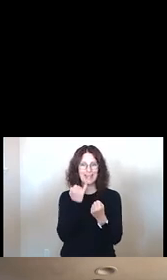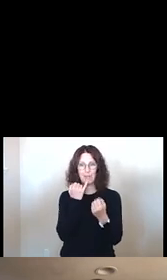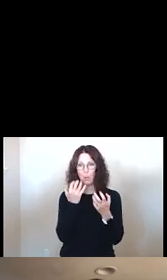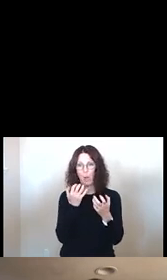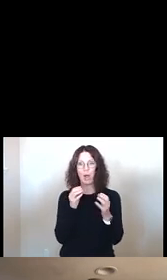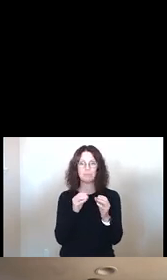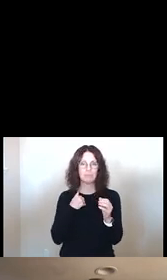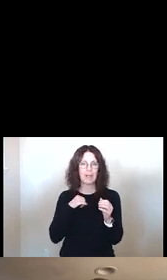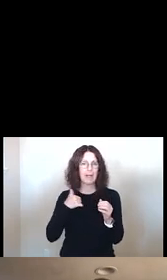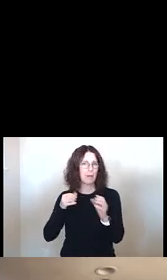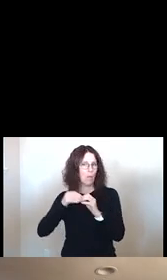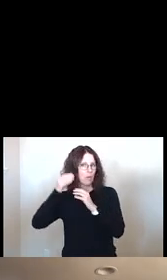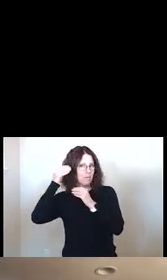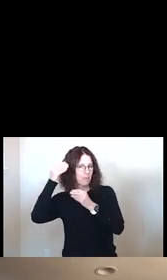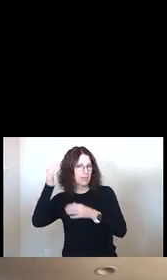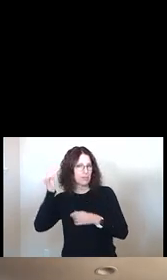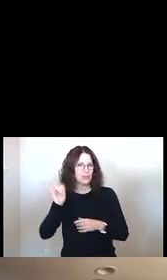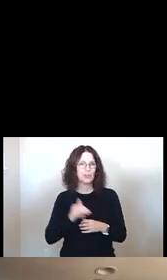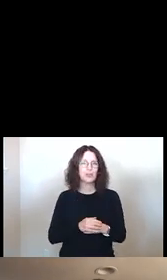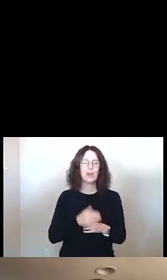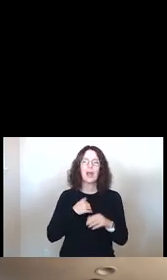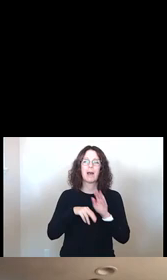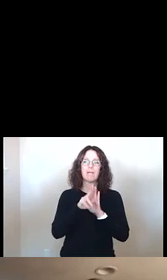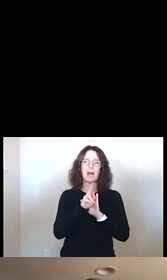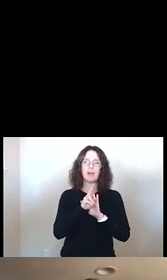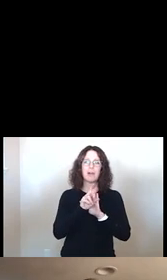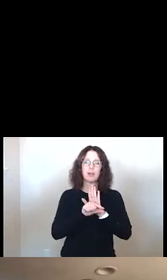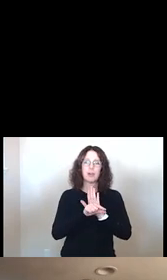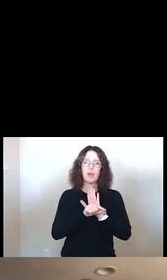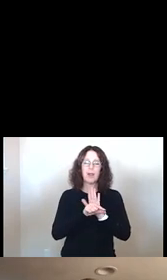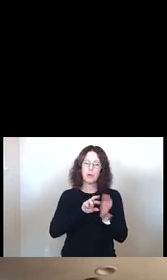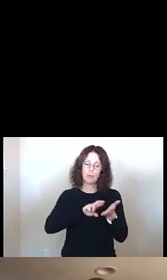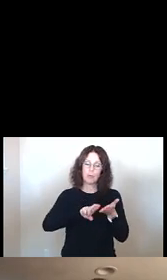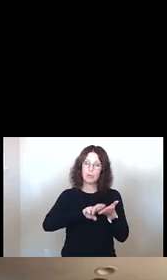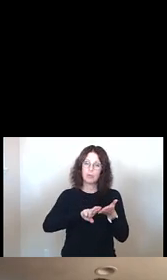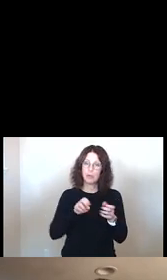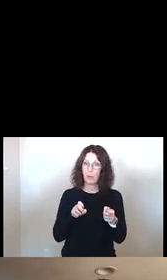And we have undergraduate research opportunities